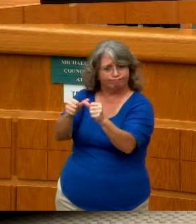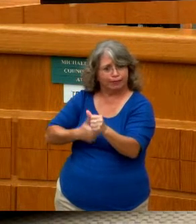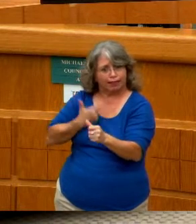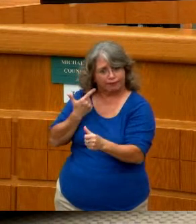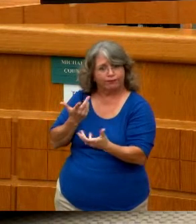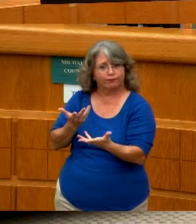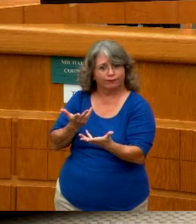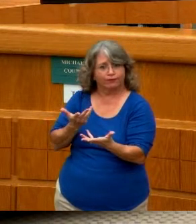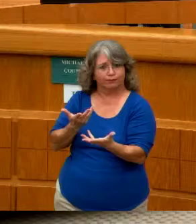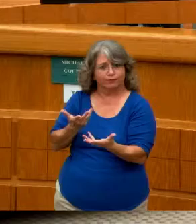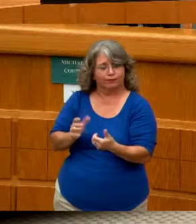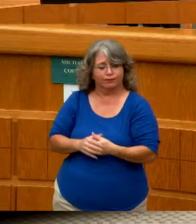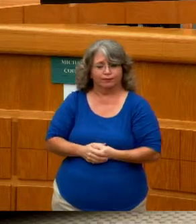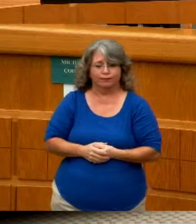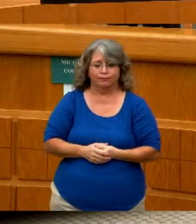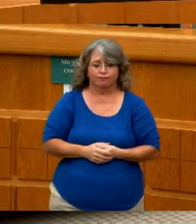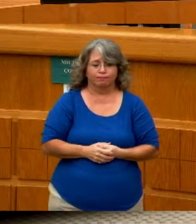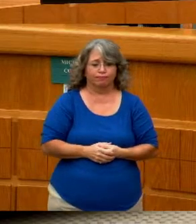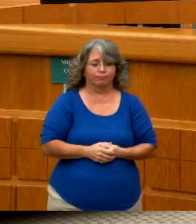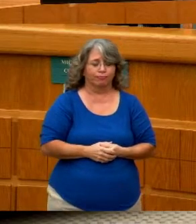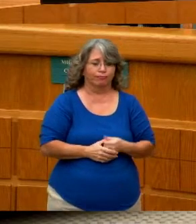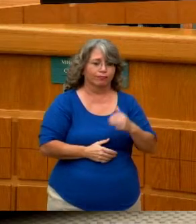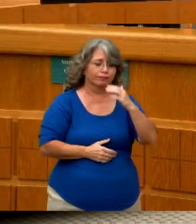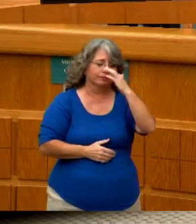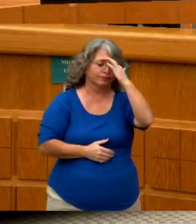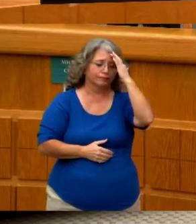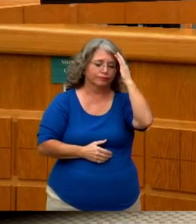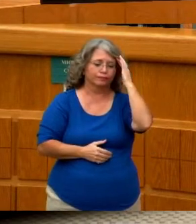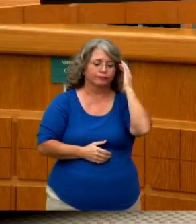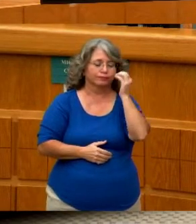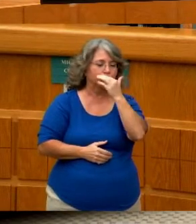ones. But I want her alive too.